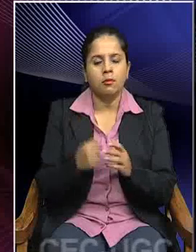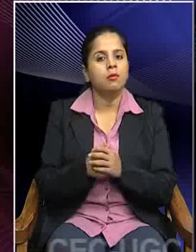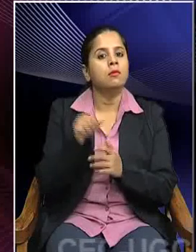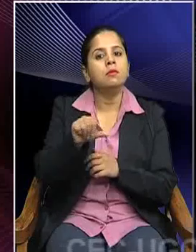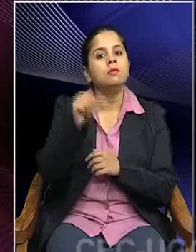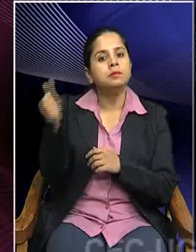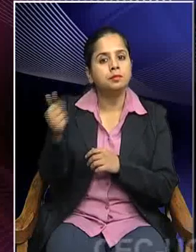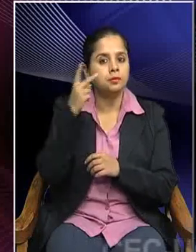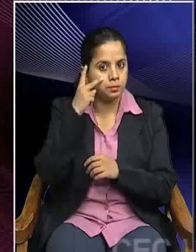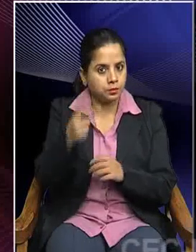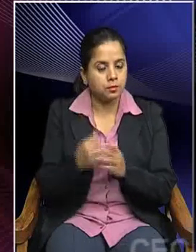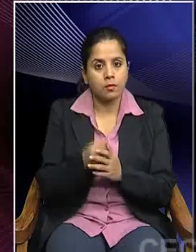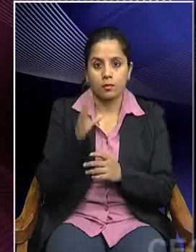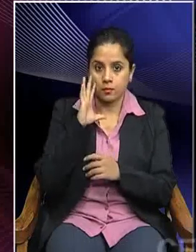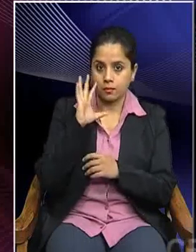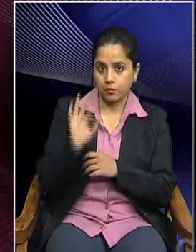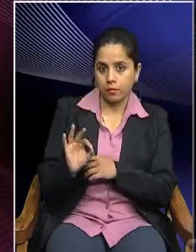Another important